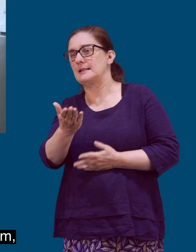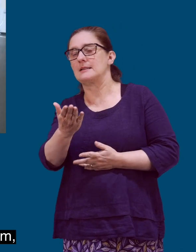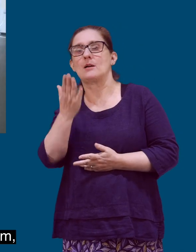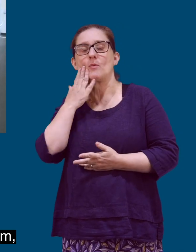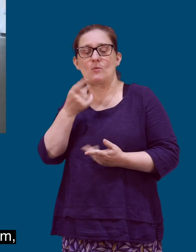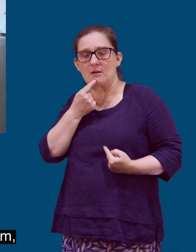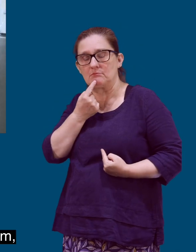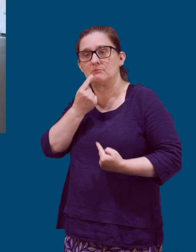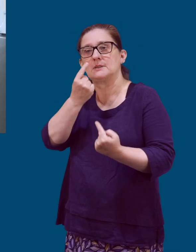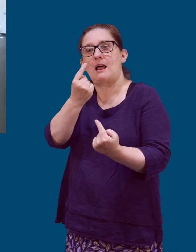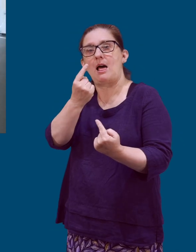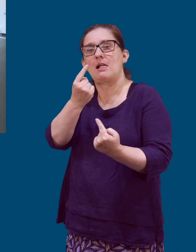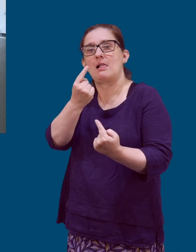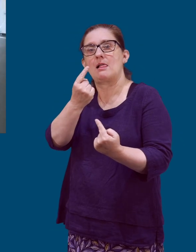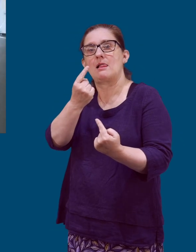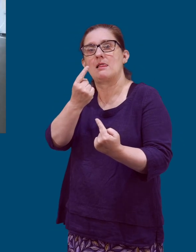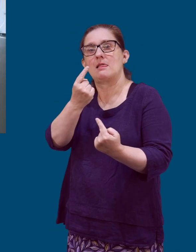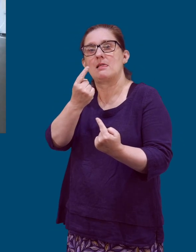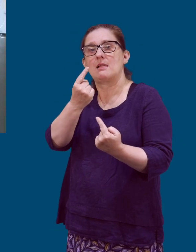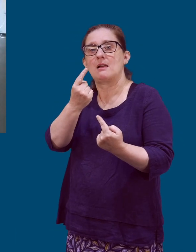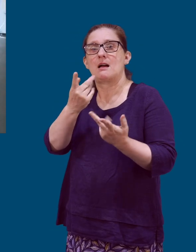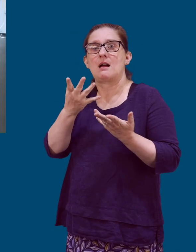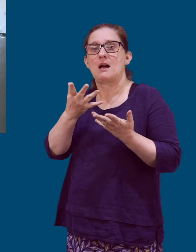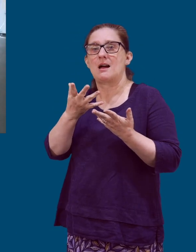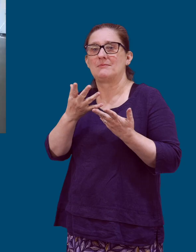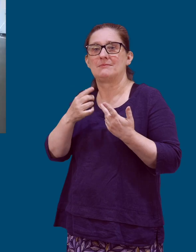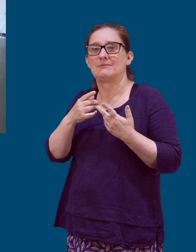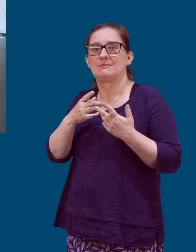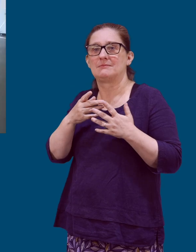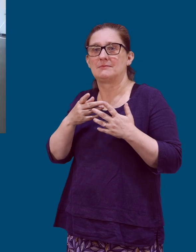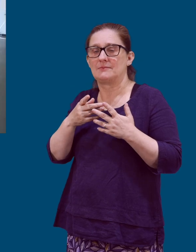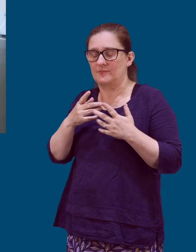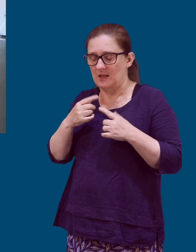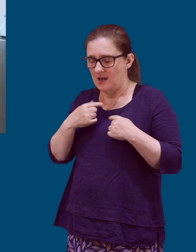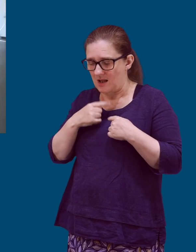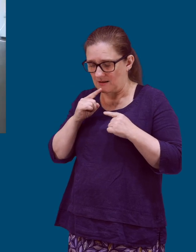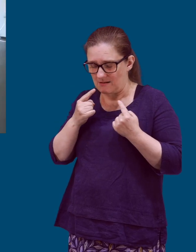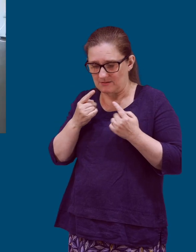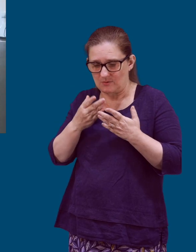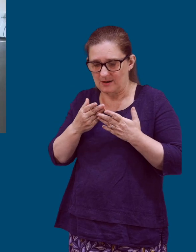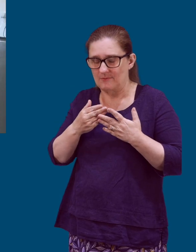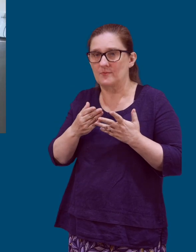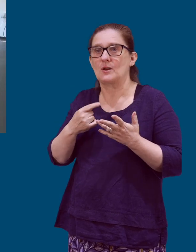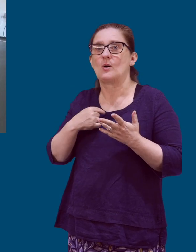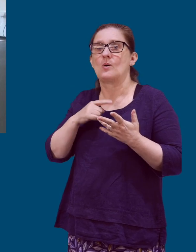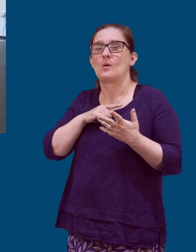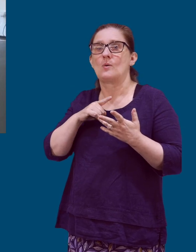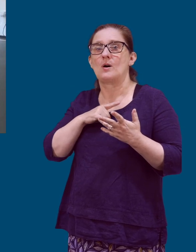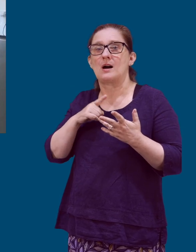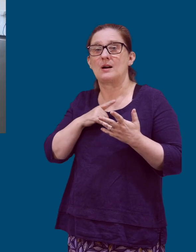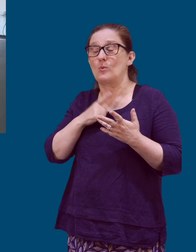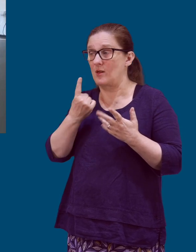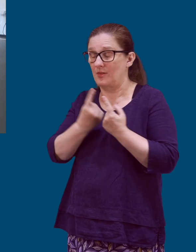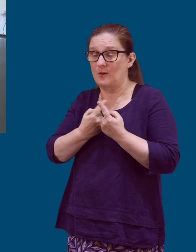can articulate them, I am actually undermining my claim, because part of what I will articulate is the cognitive difficulties I